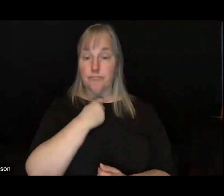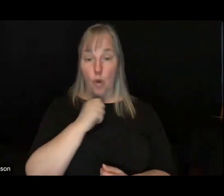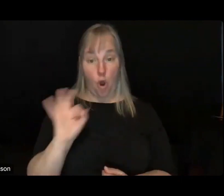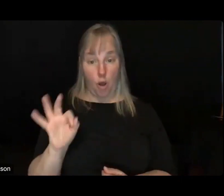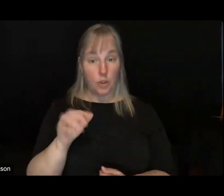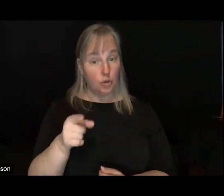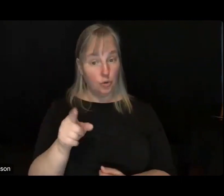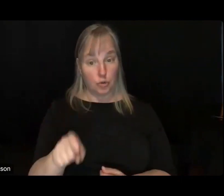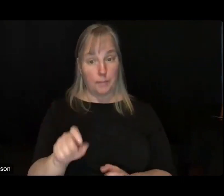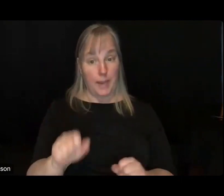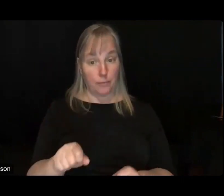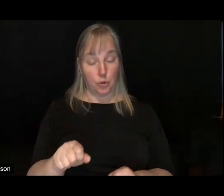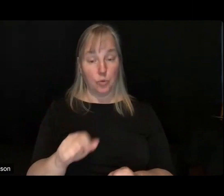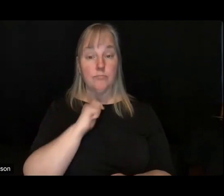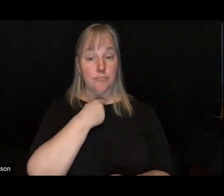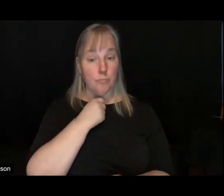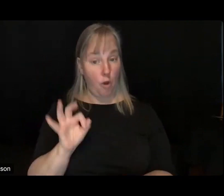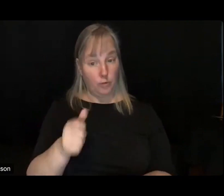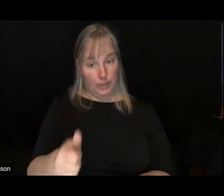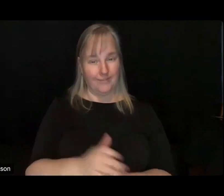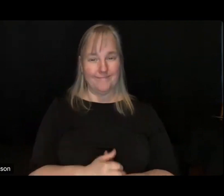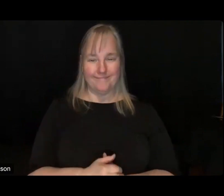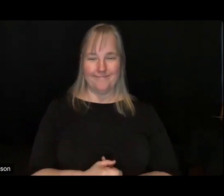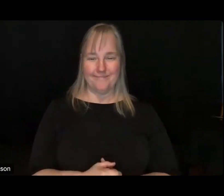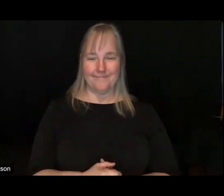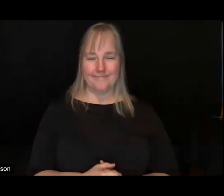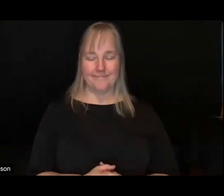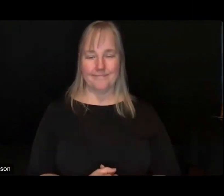to unmute yourself. Yeah,